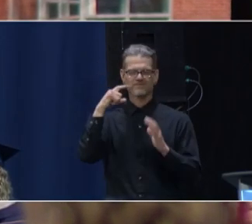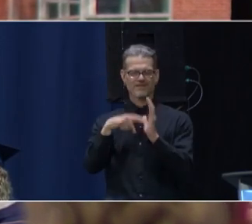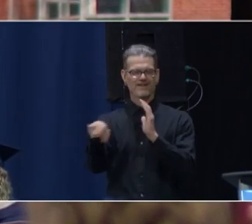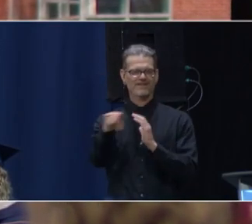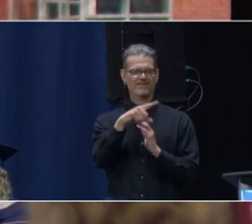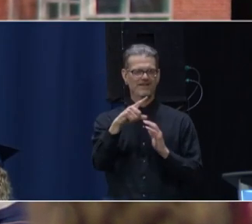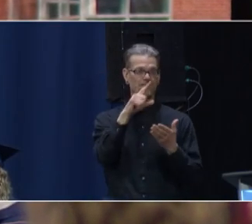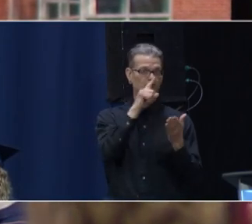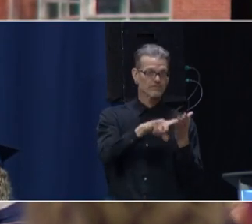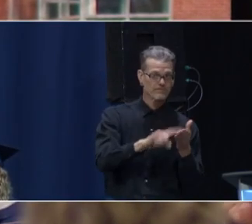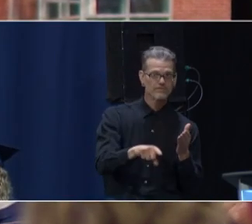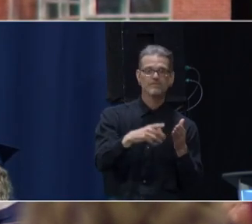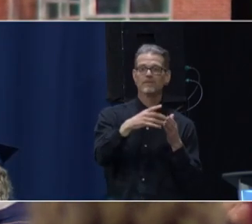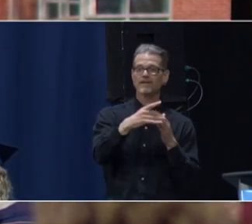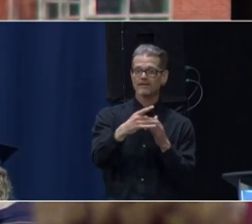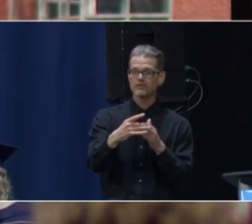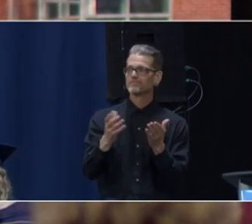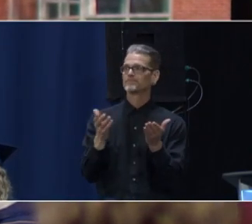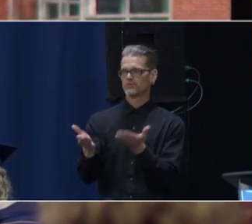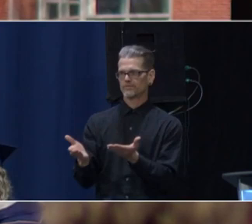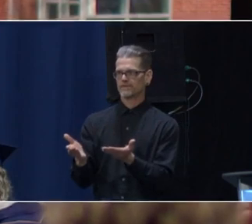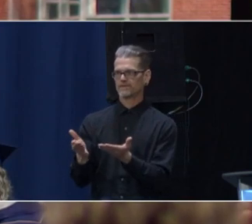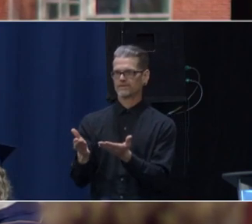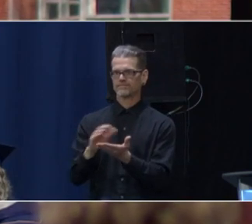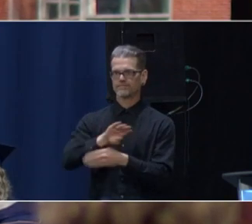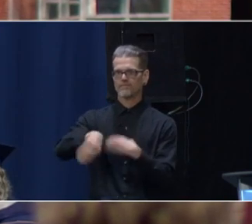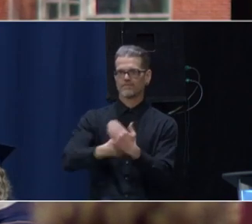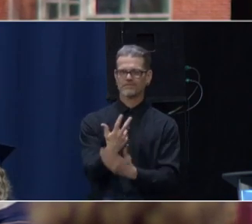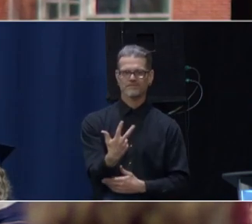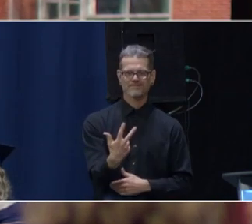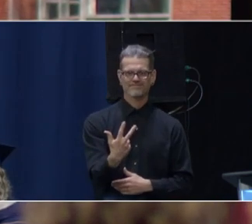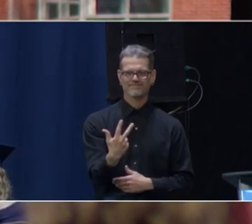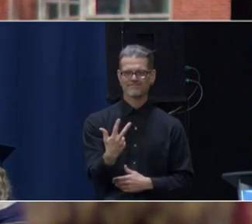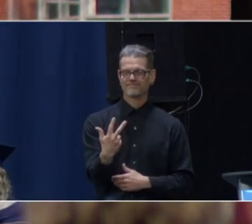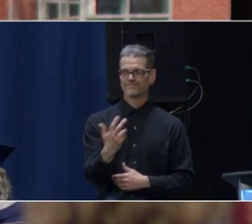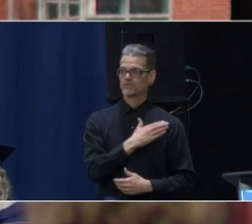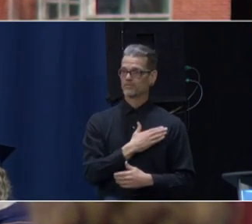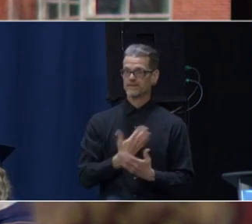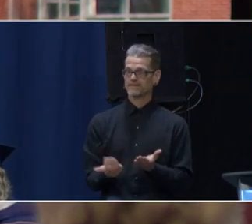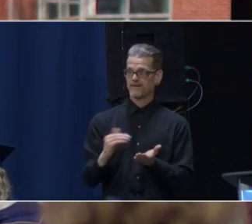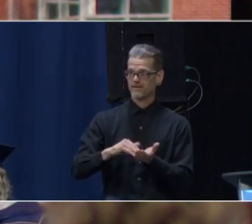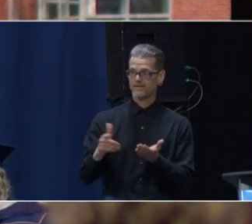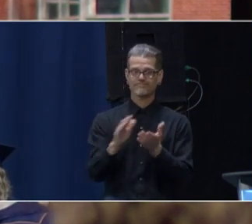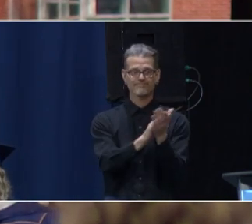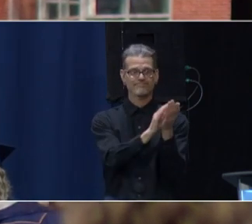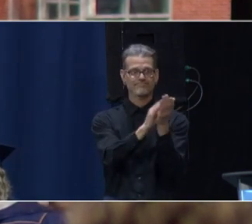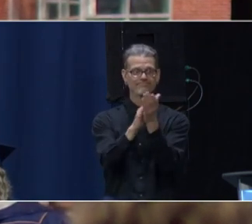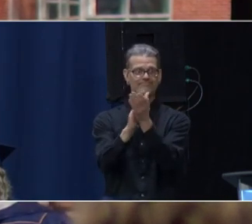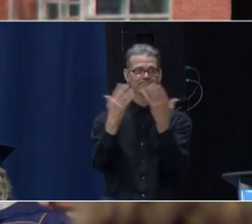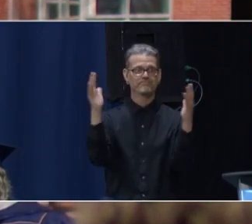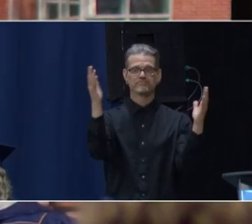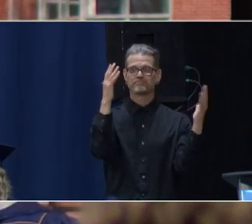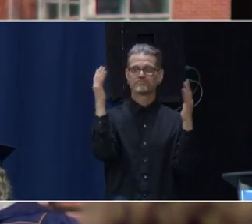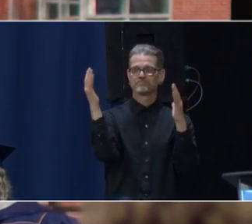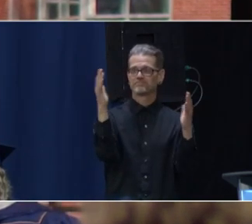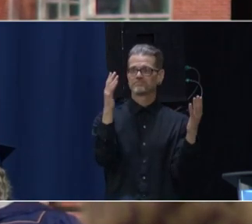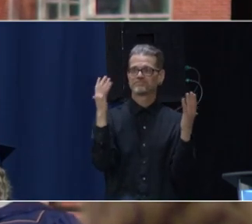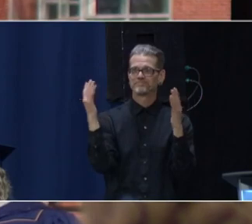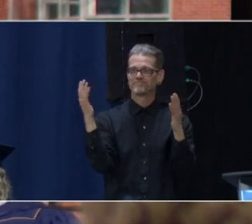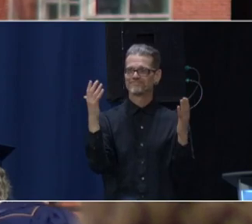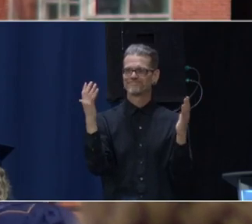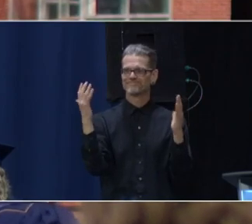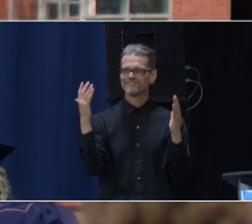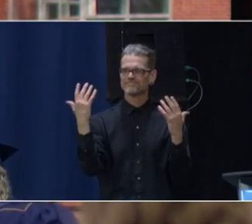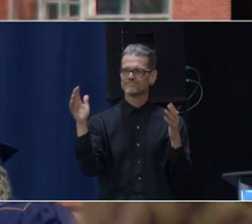scholarship, leadership, and service. Please join me in congratulating our Honor Scholars and Leadership Program and Mortarboard